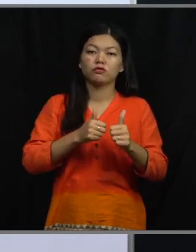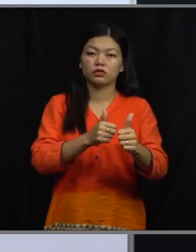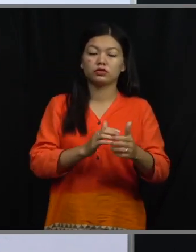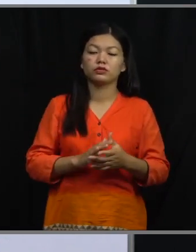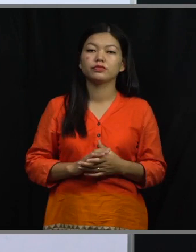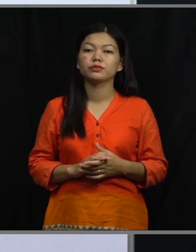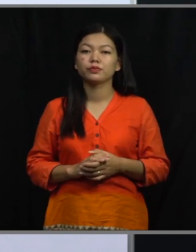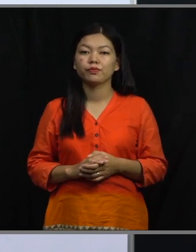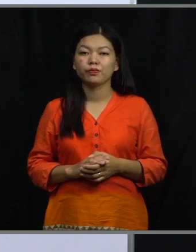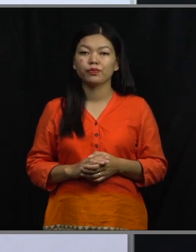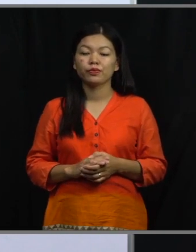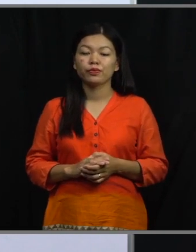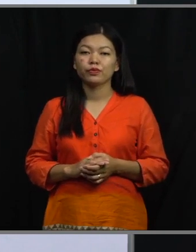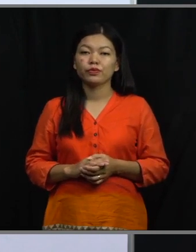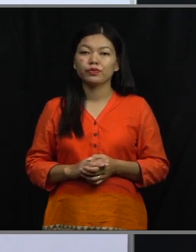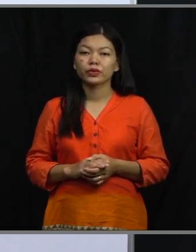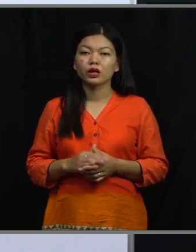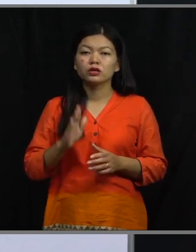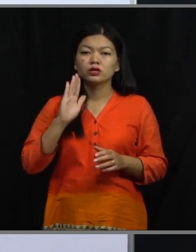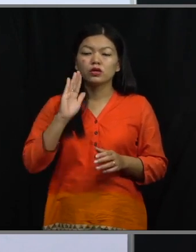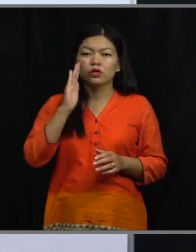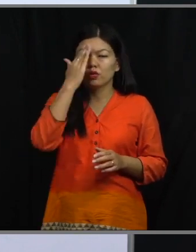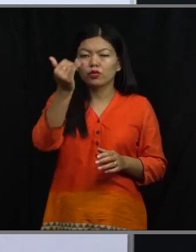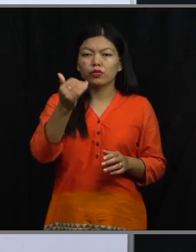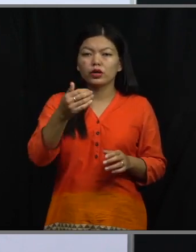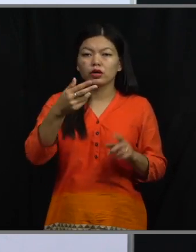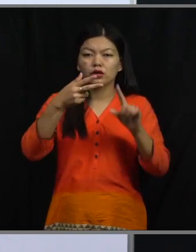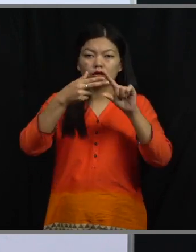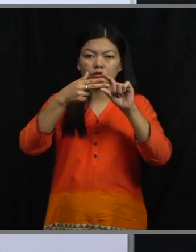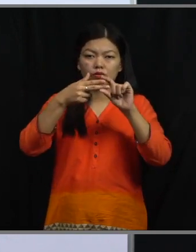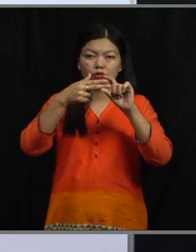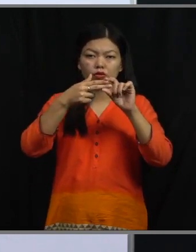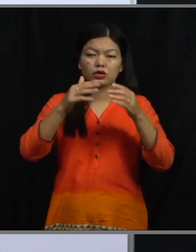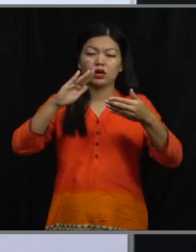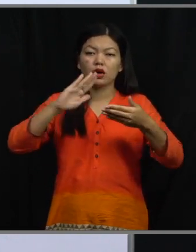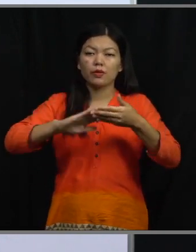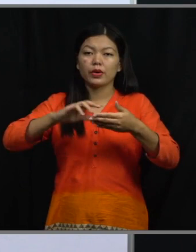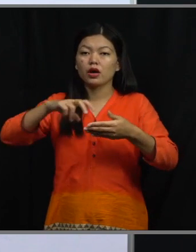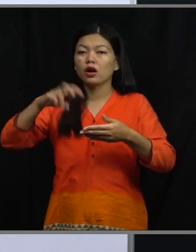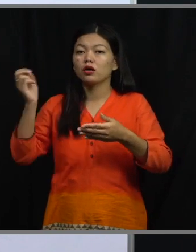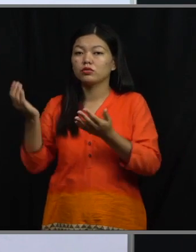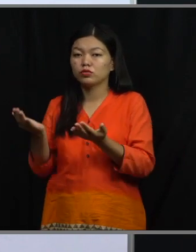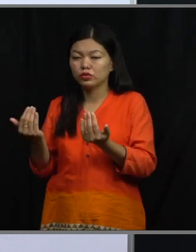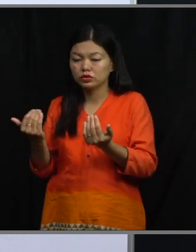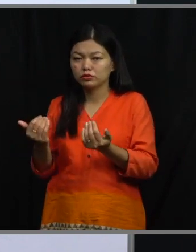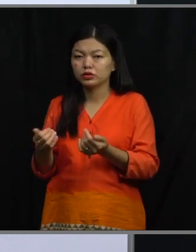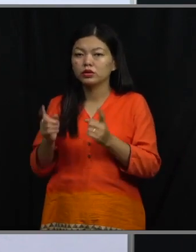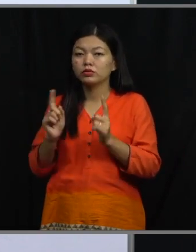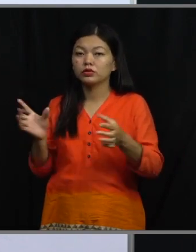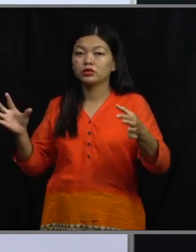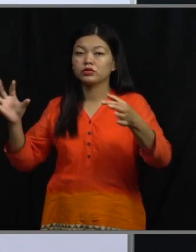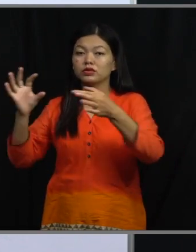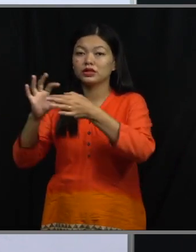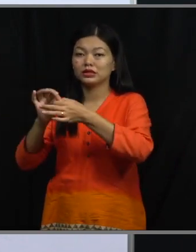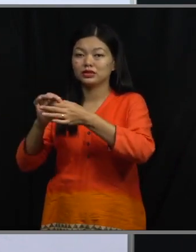distance the blood relationship, which means person from outside the village, will be quite far, when it comes to